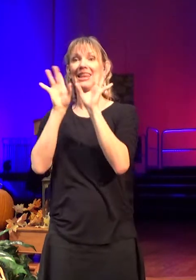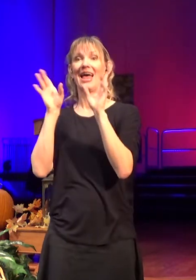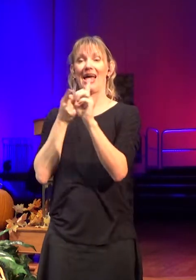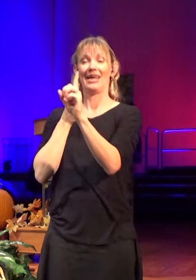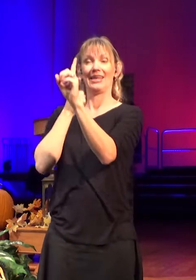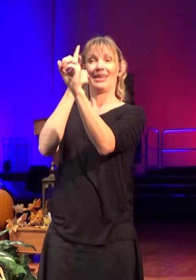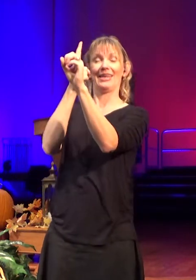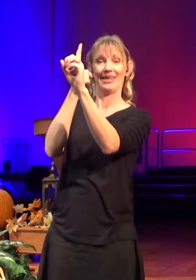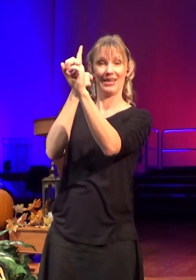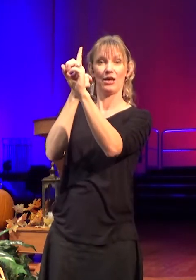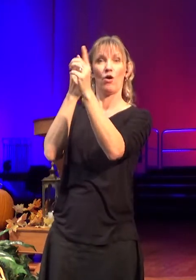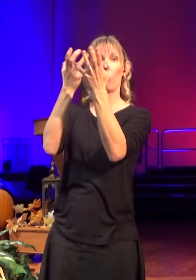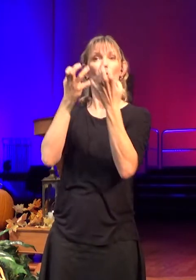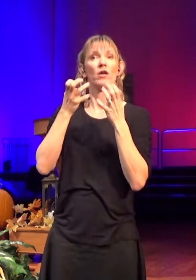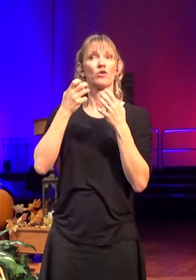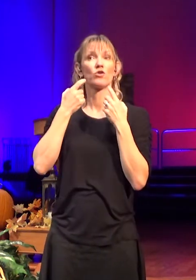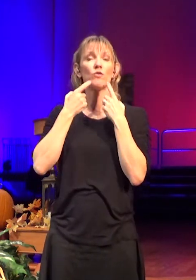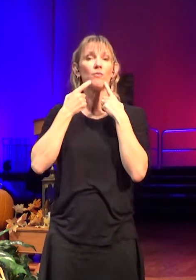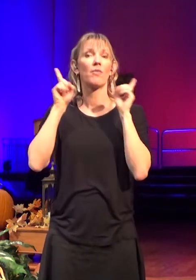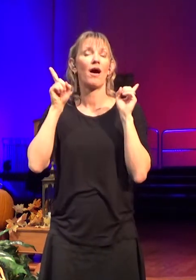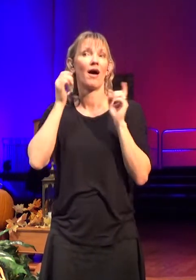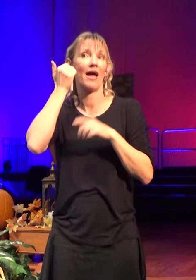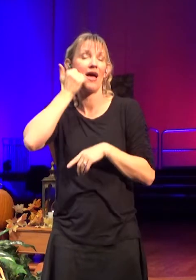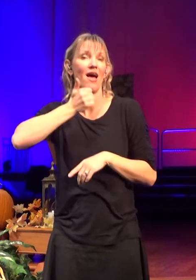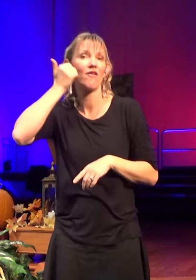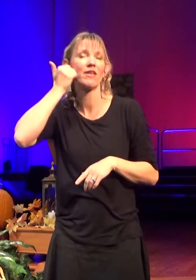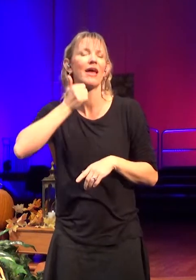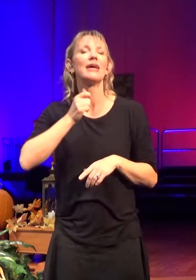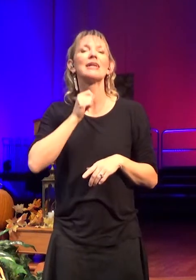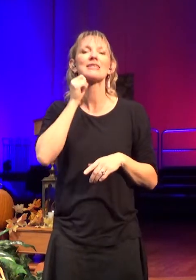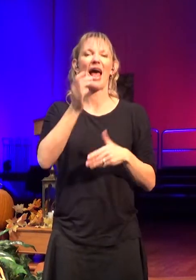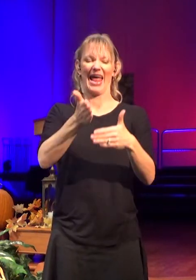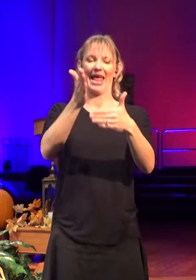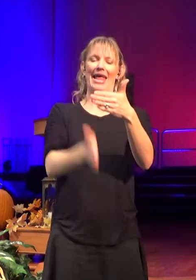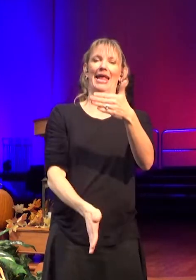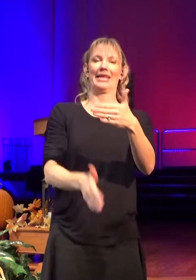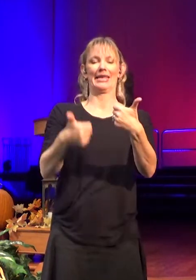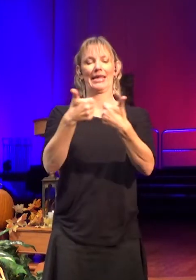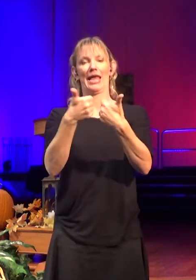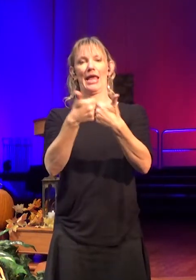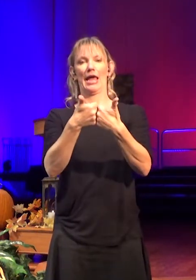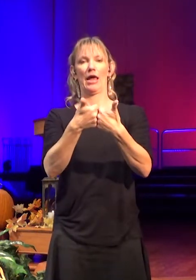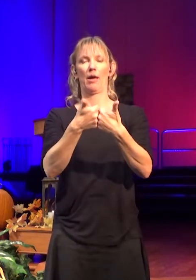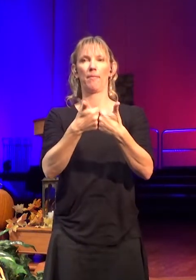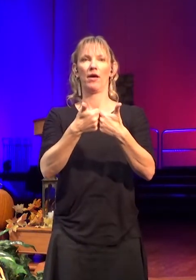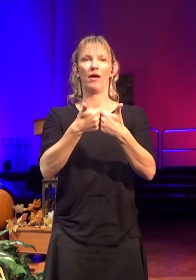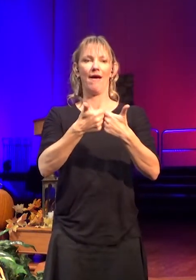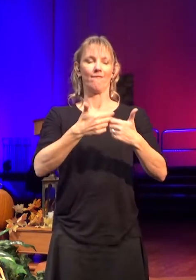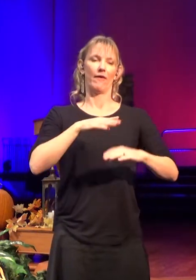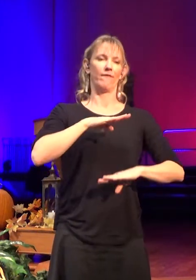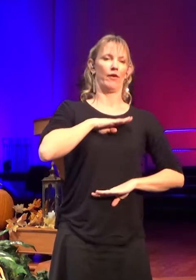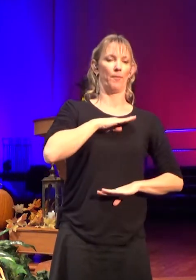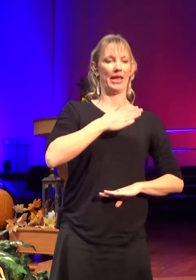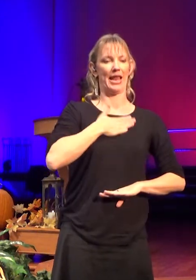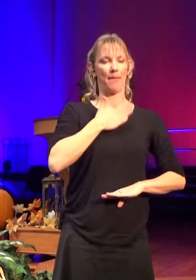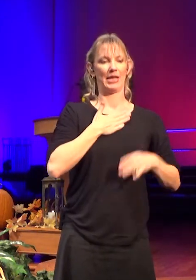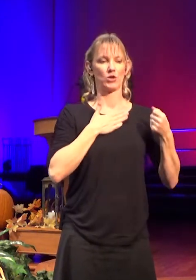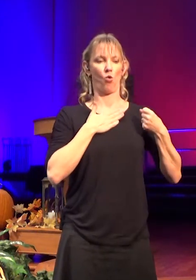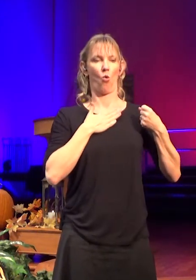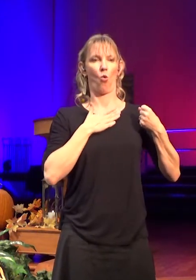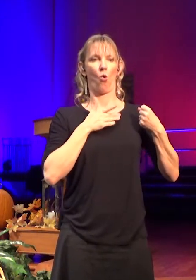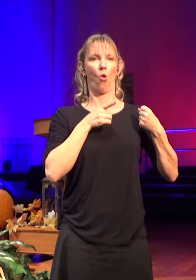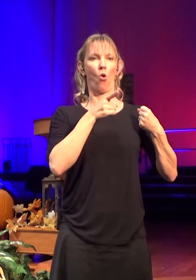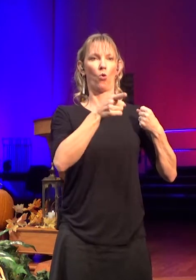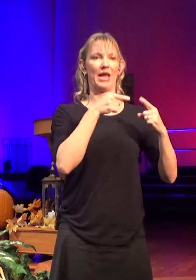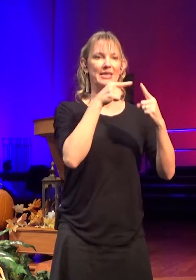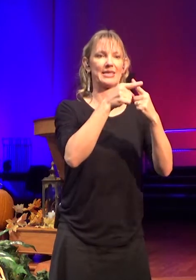light of aspiration as something we want to seek to realize in each day. That it's not an end game that we have to withhold fulfillment and happiness